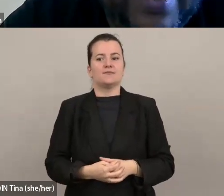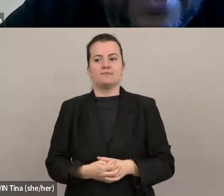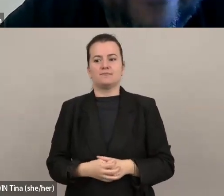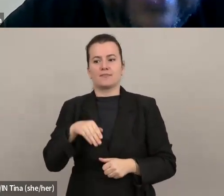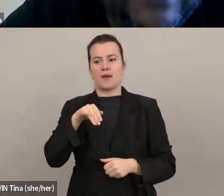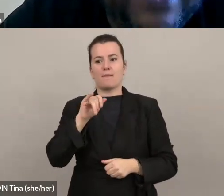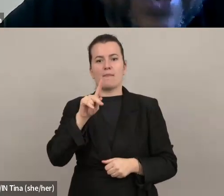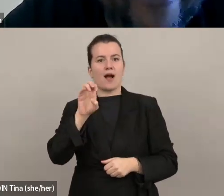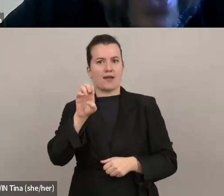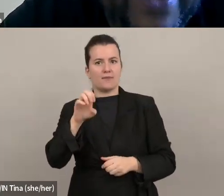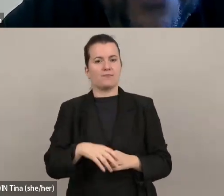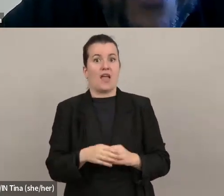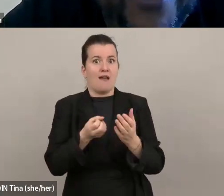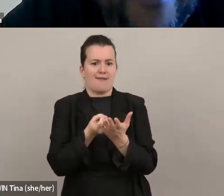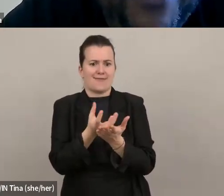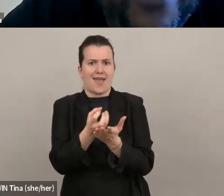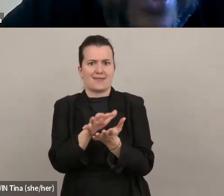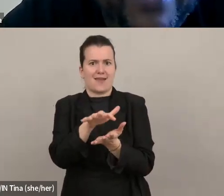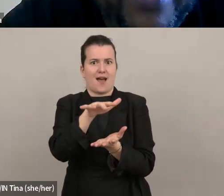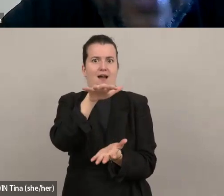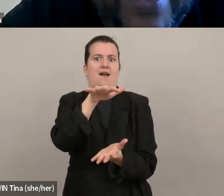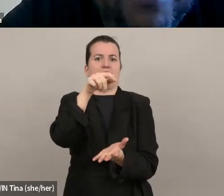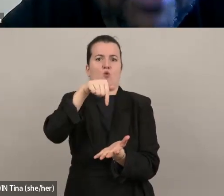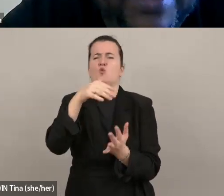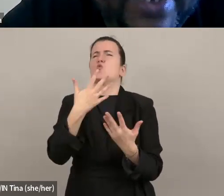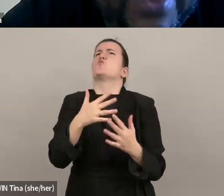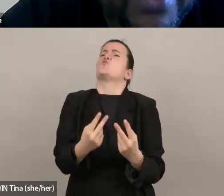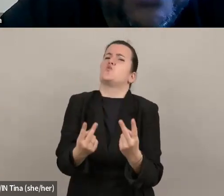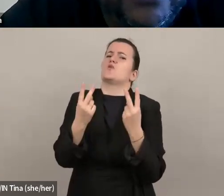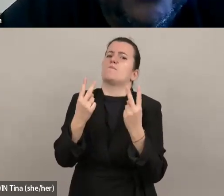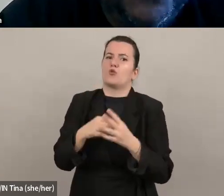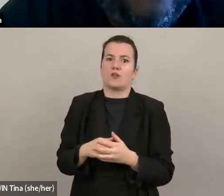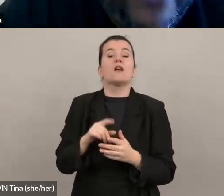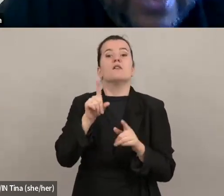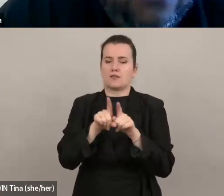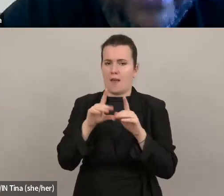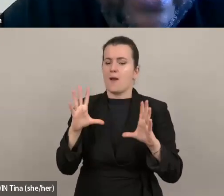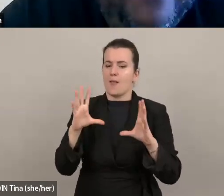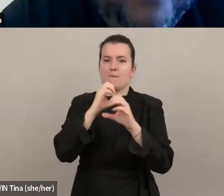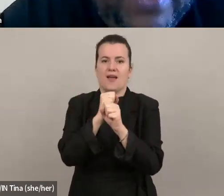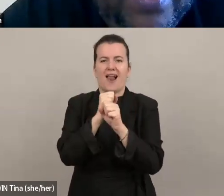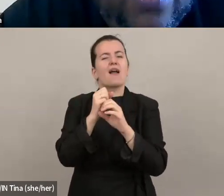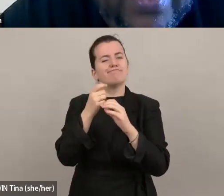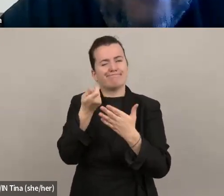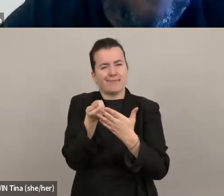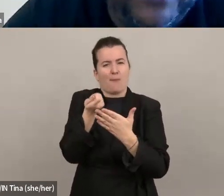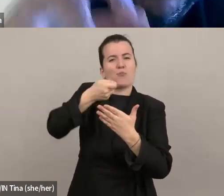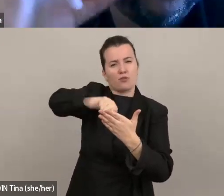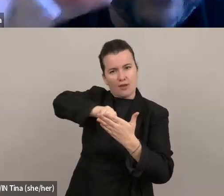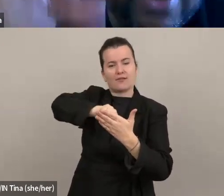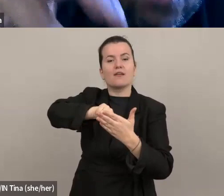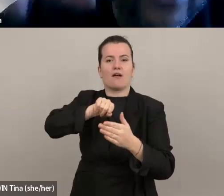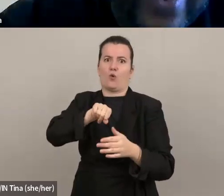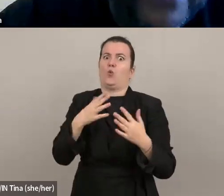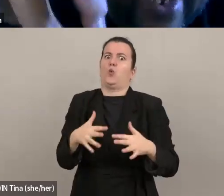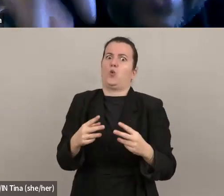Data is very important. It is very sensitive. You need to make sure that it's protected. For now, the